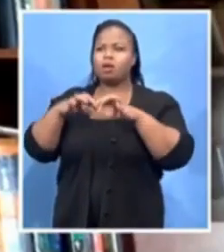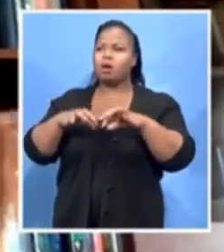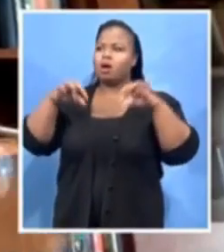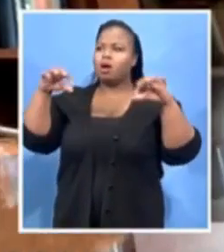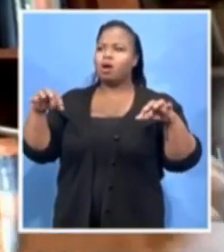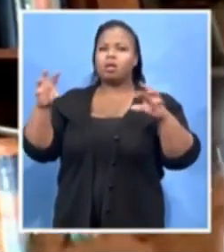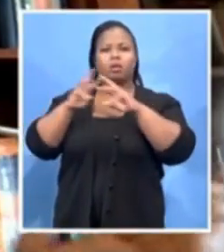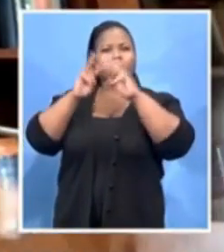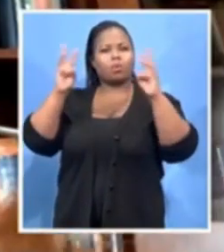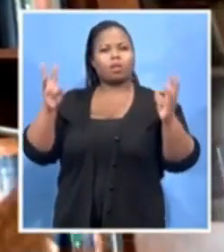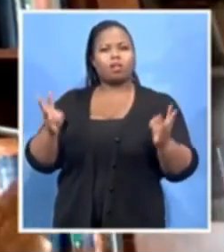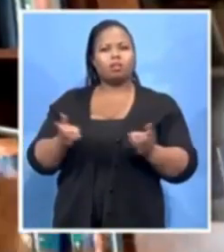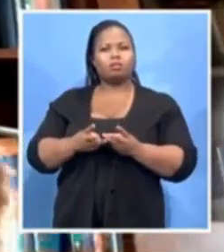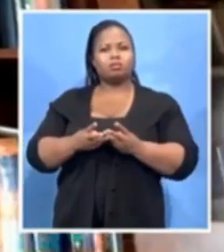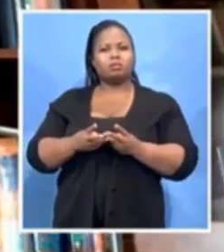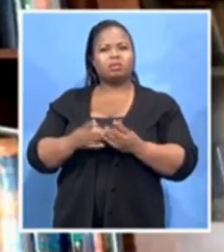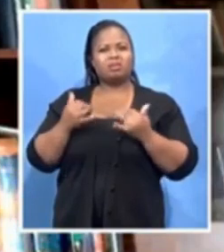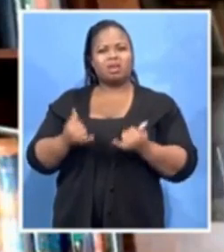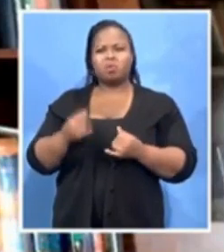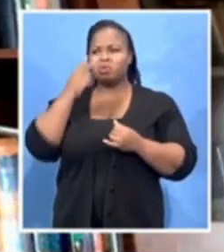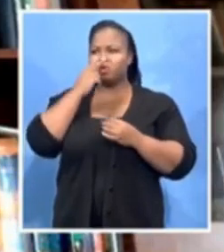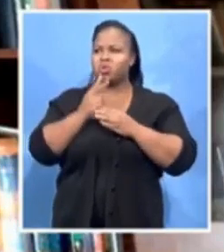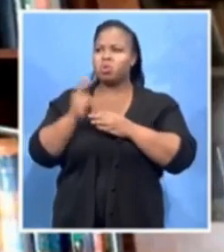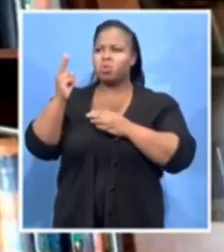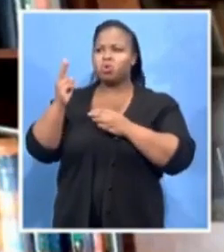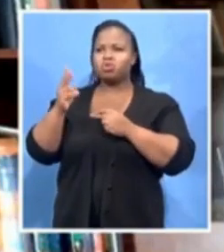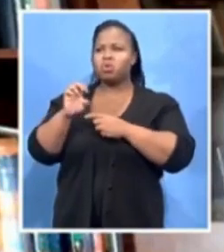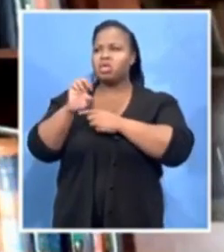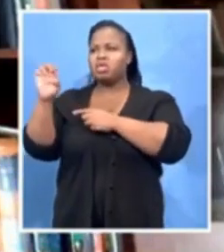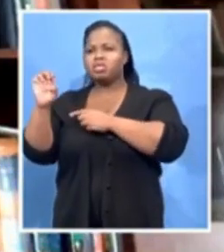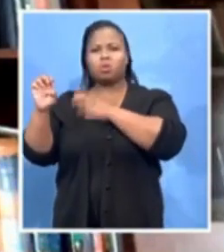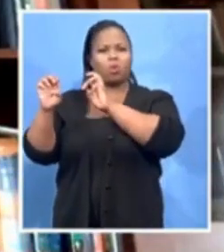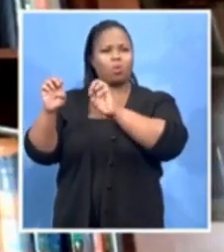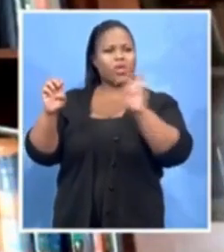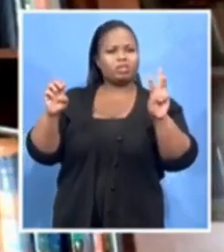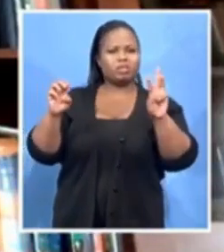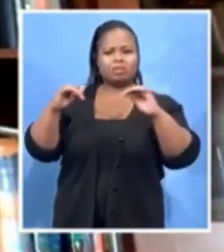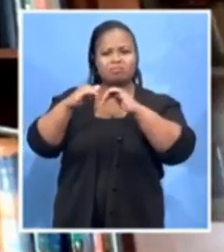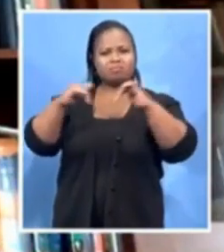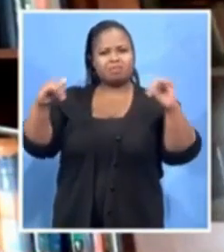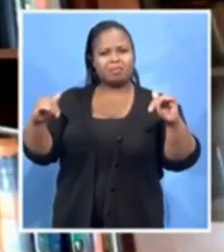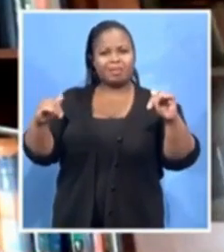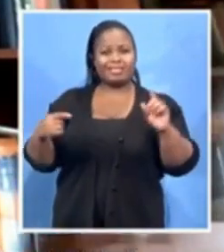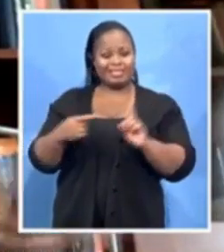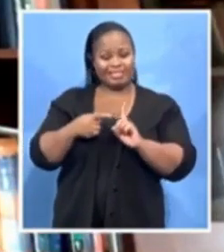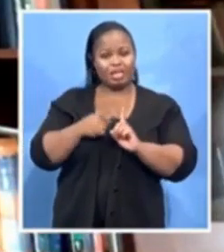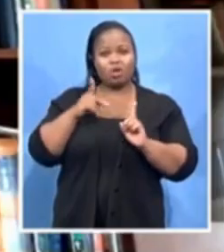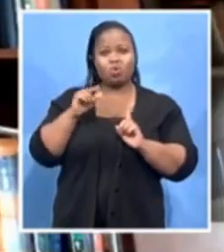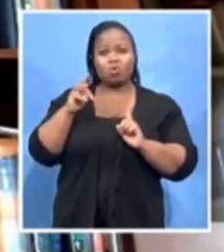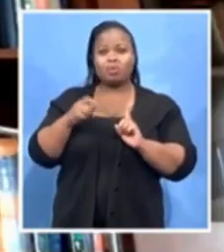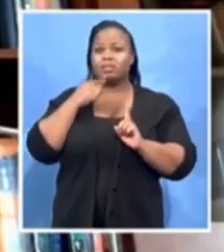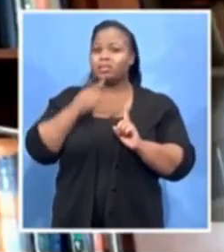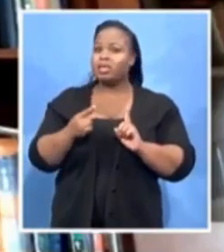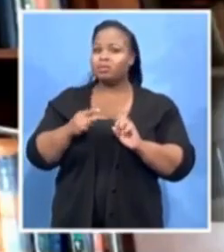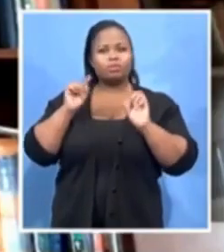look either east nor west. And that is why Kwame Nkrumah says we should neither look east nor west, we should